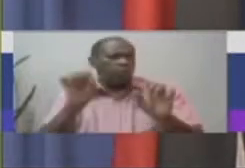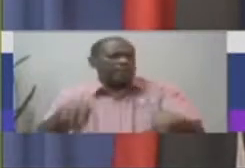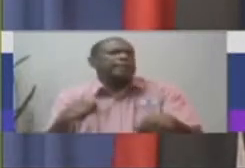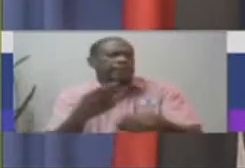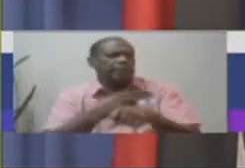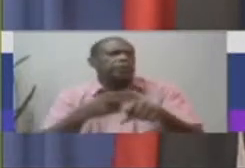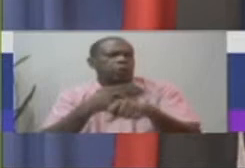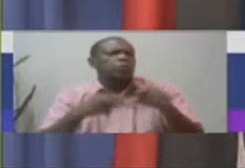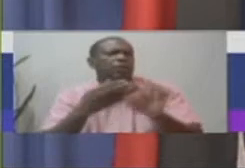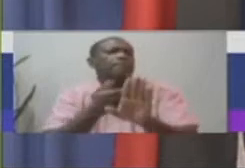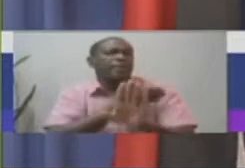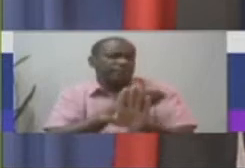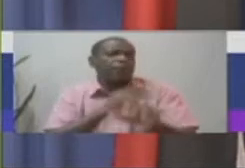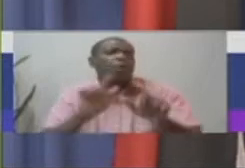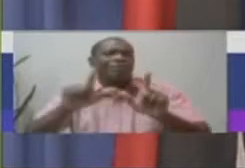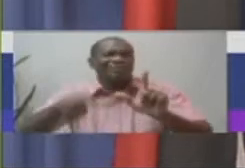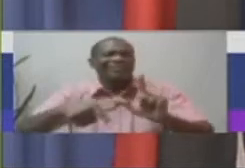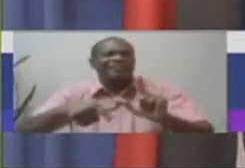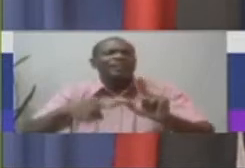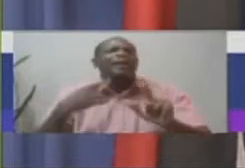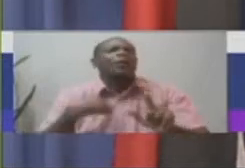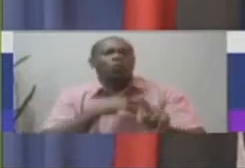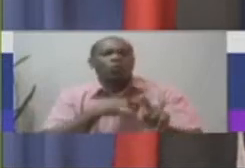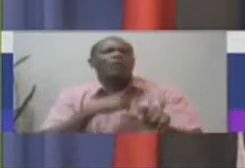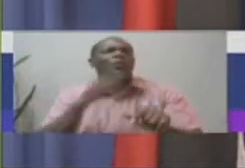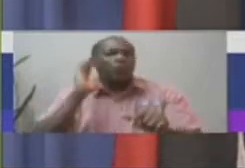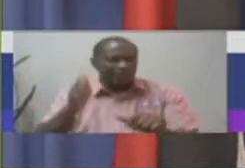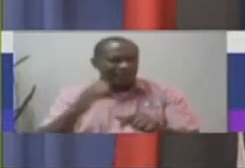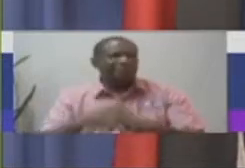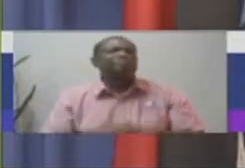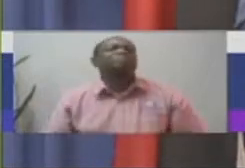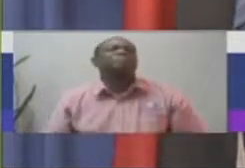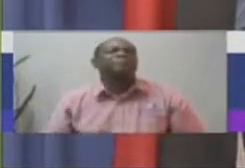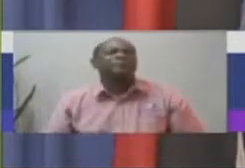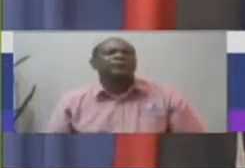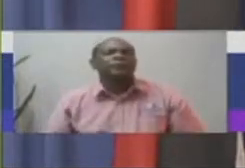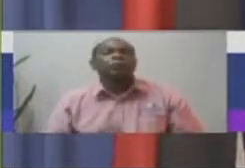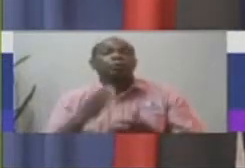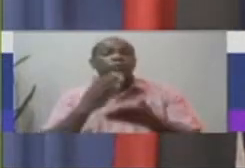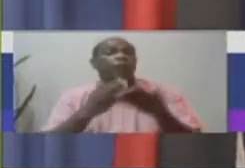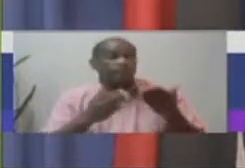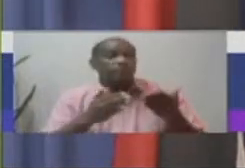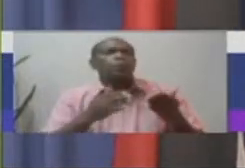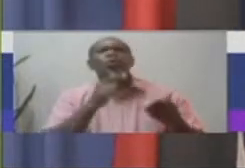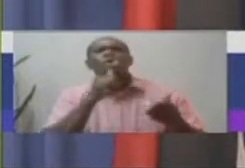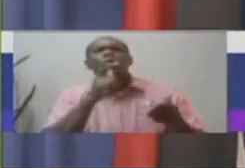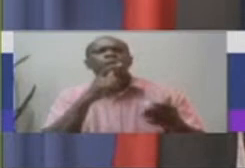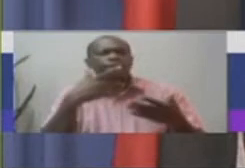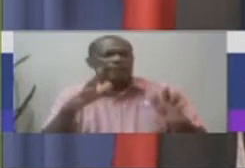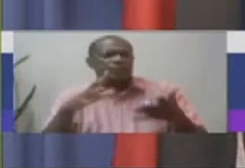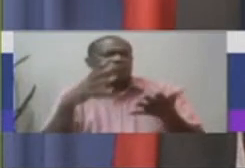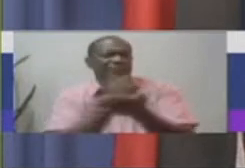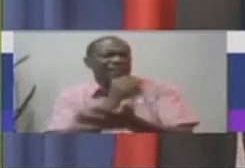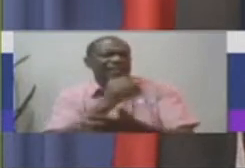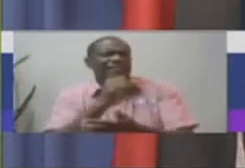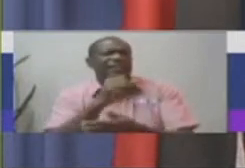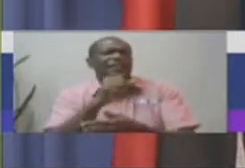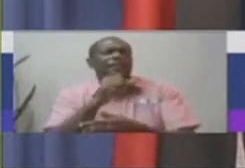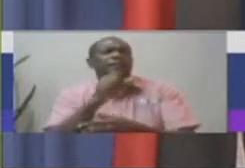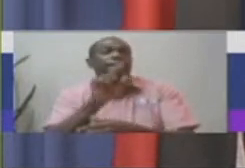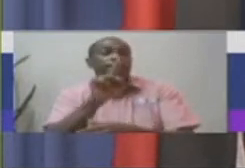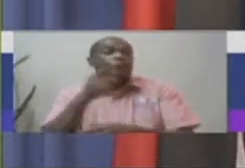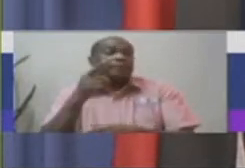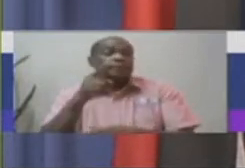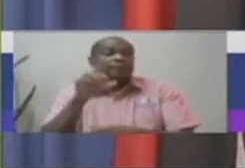them to conclude the vaccination of persons who have already been vaccinated. So that would be 4,000 second doses that we can